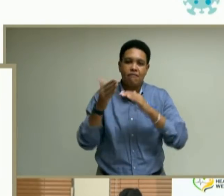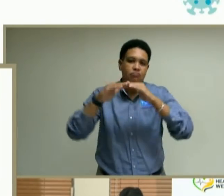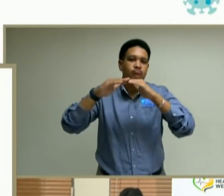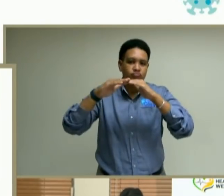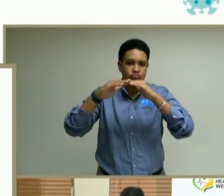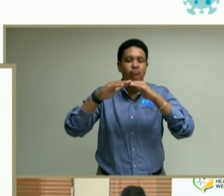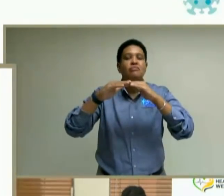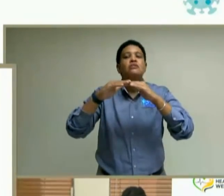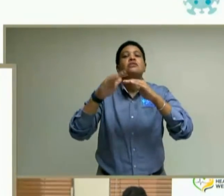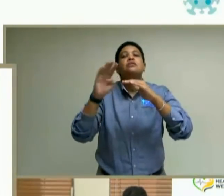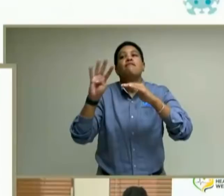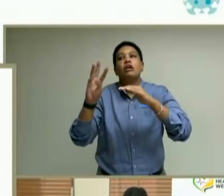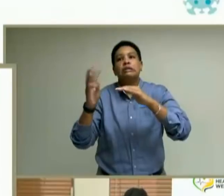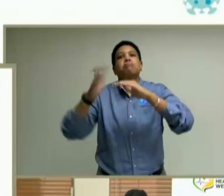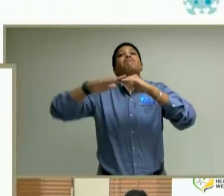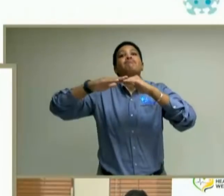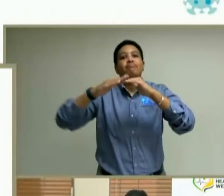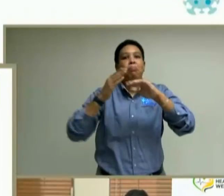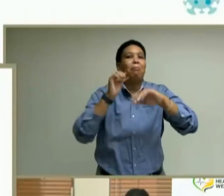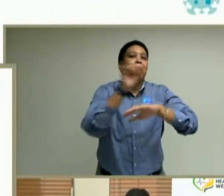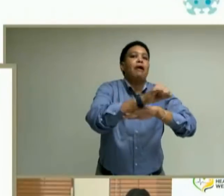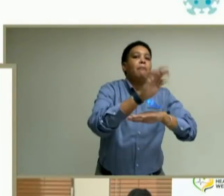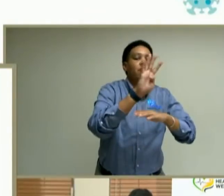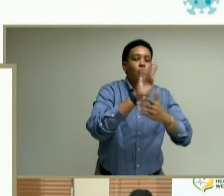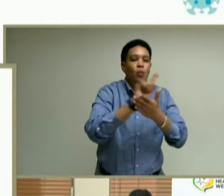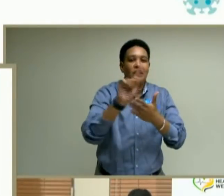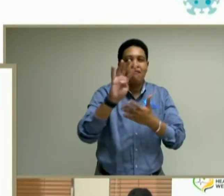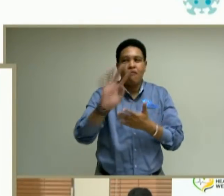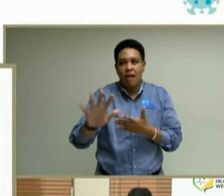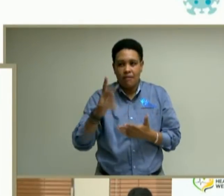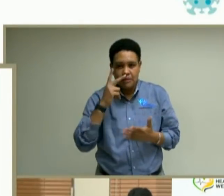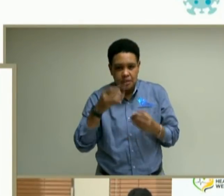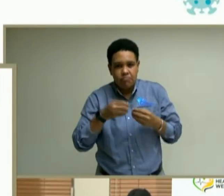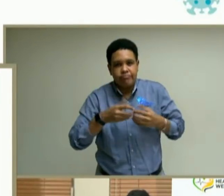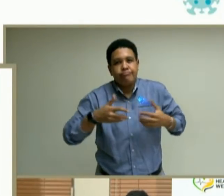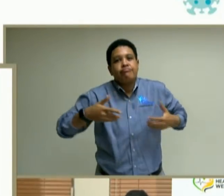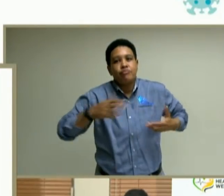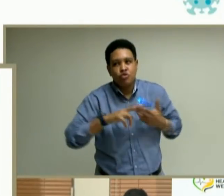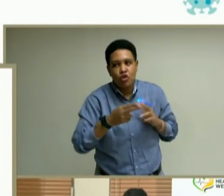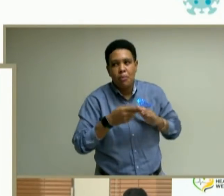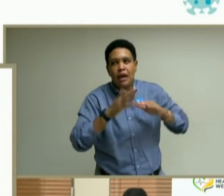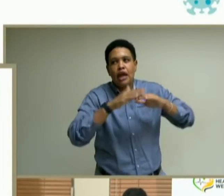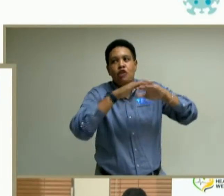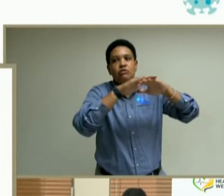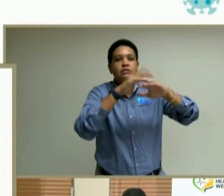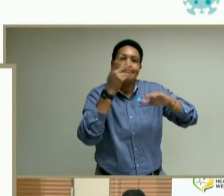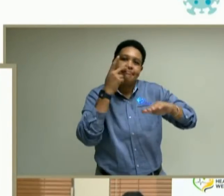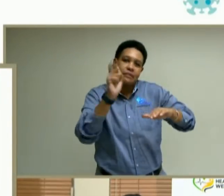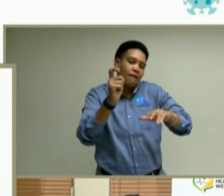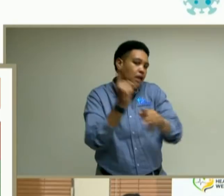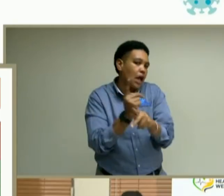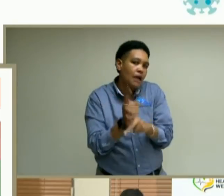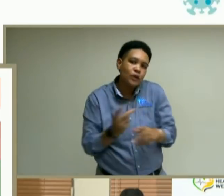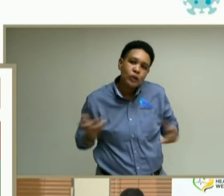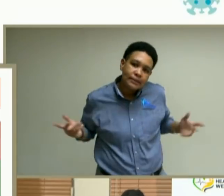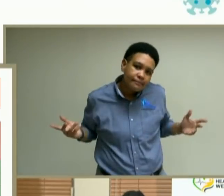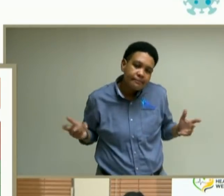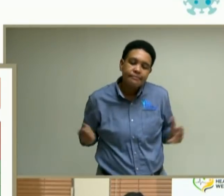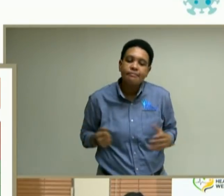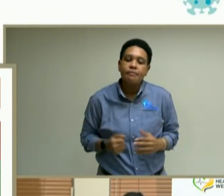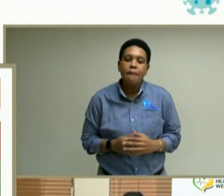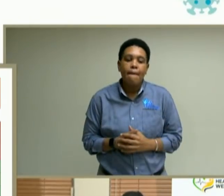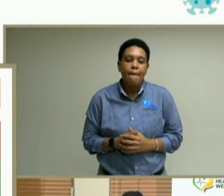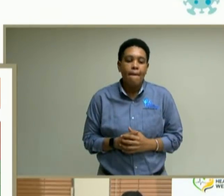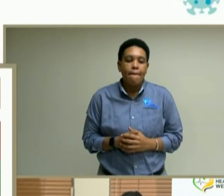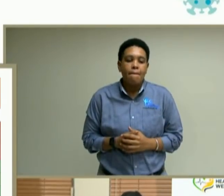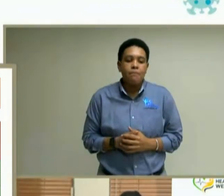say, there is seeming an increase in number of cases, and we have to be very, very careful.